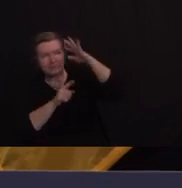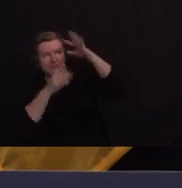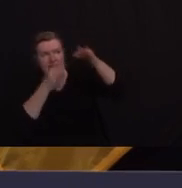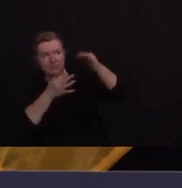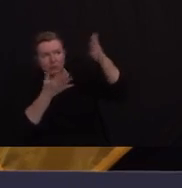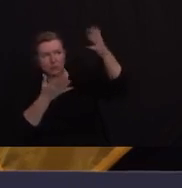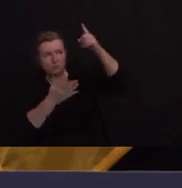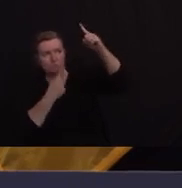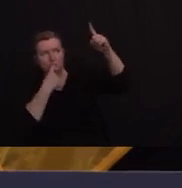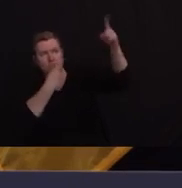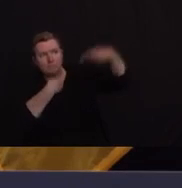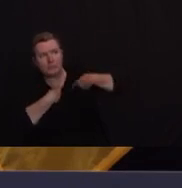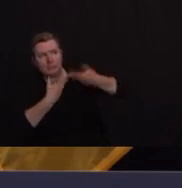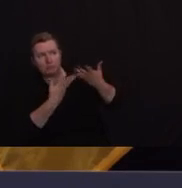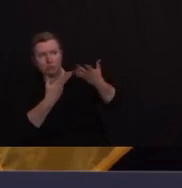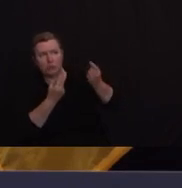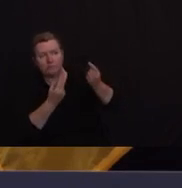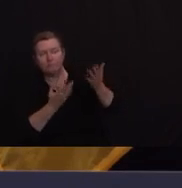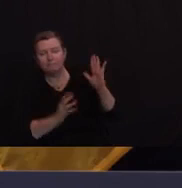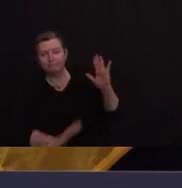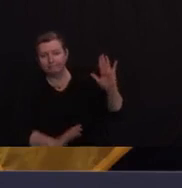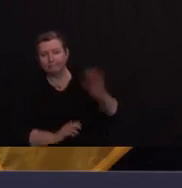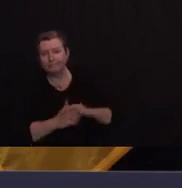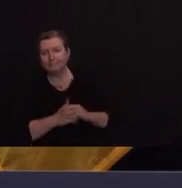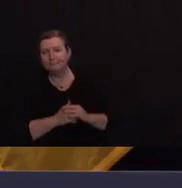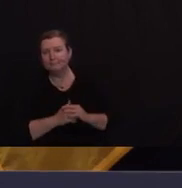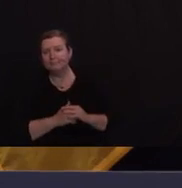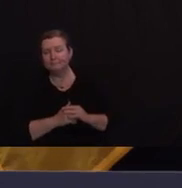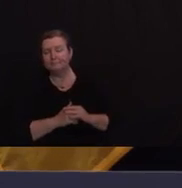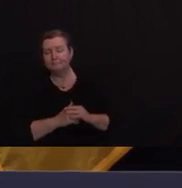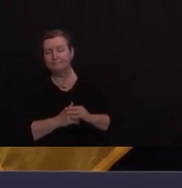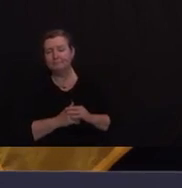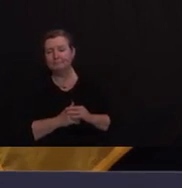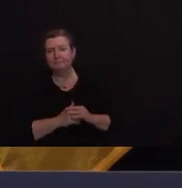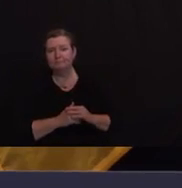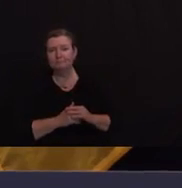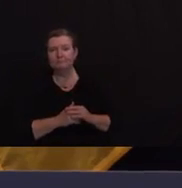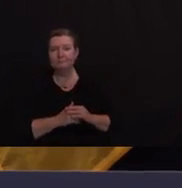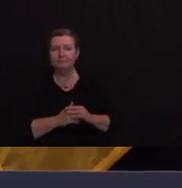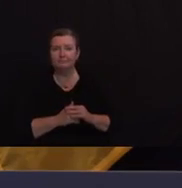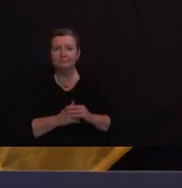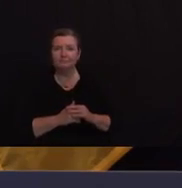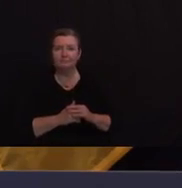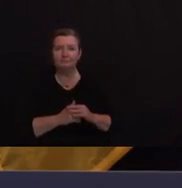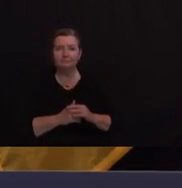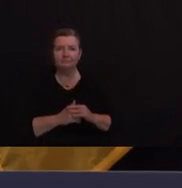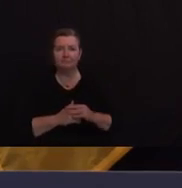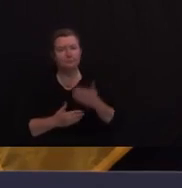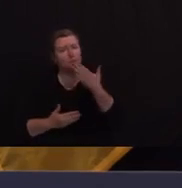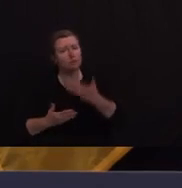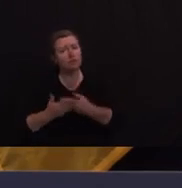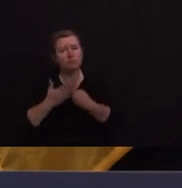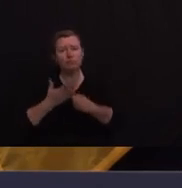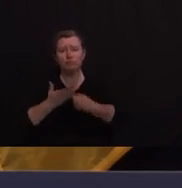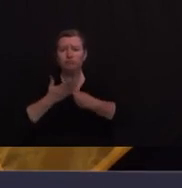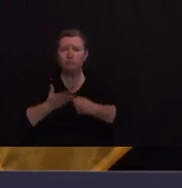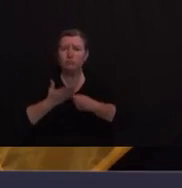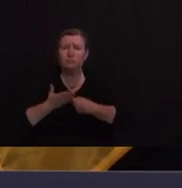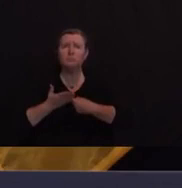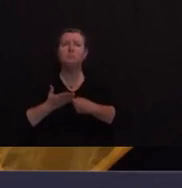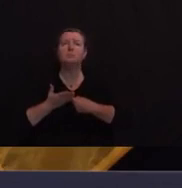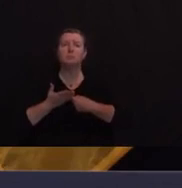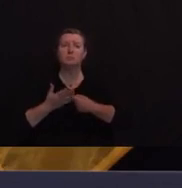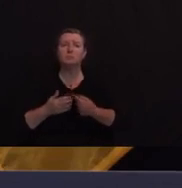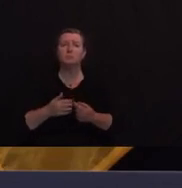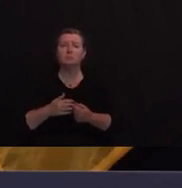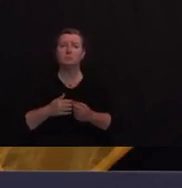the information, both for security and for other reasons. I had a good conversation, speaking of security, by example, yesterday